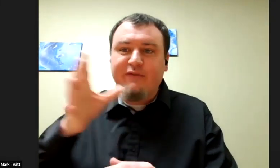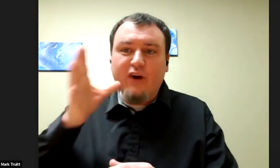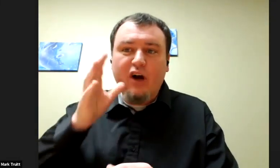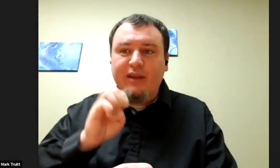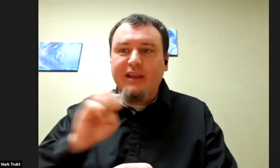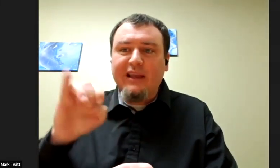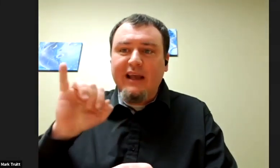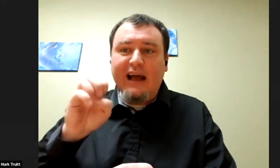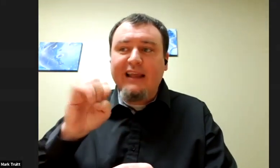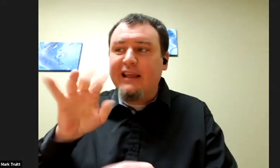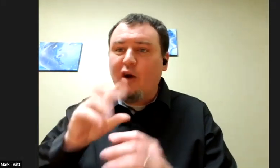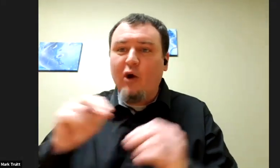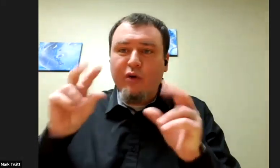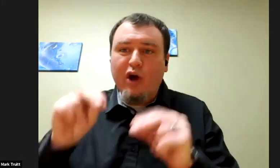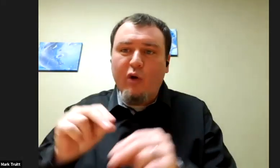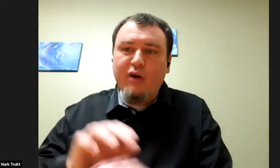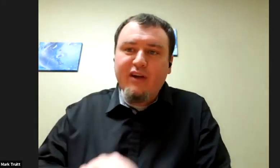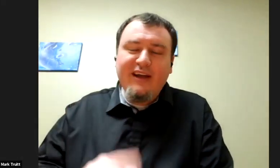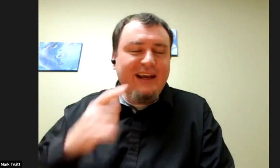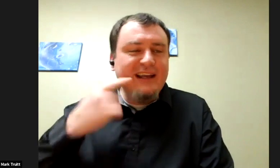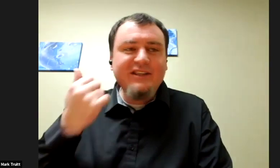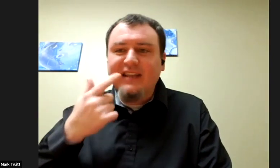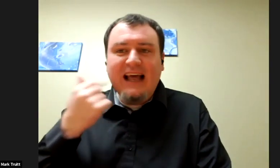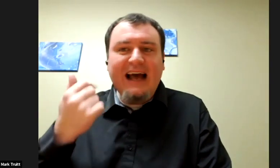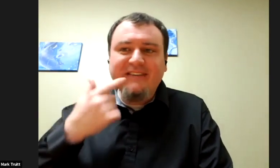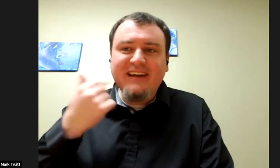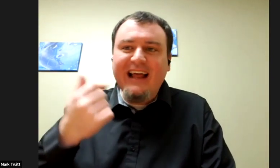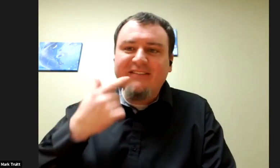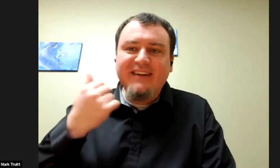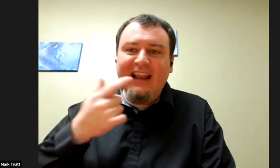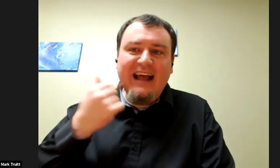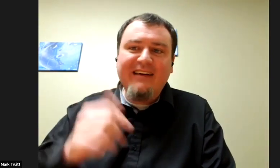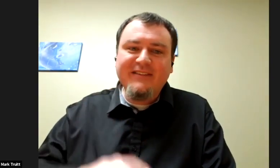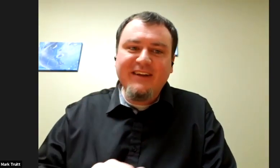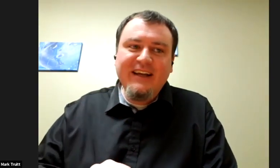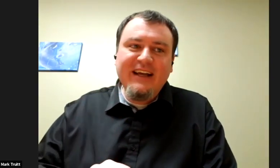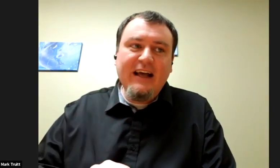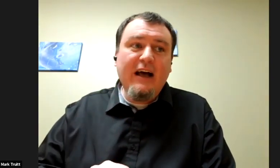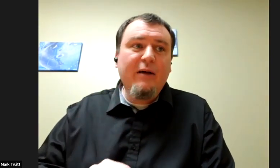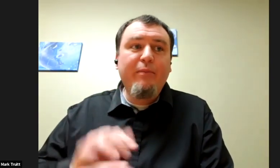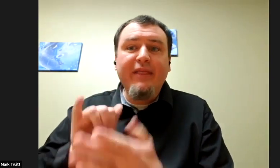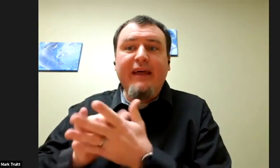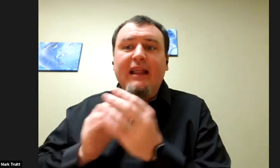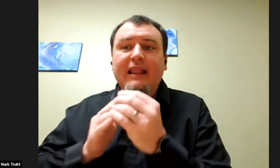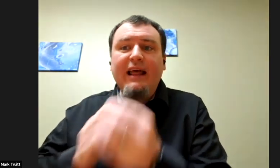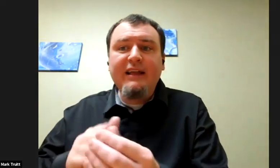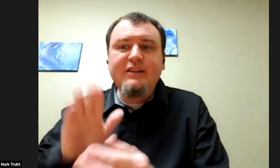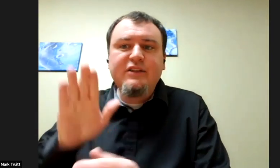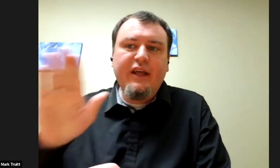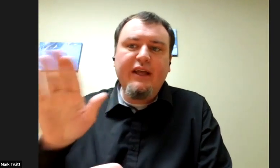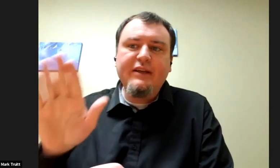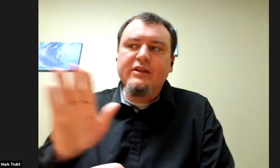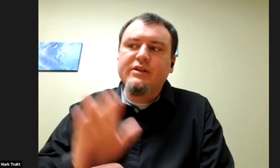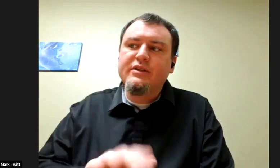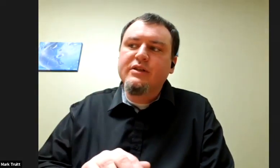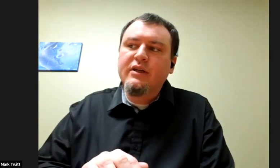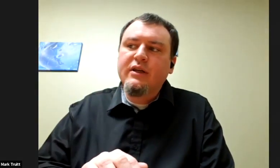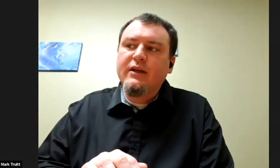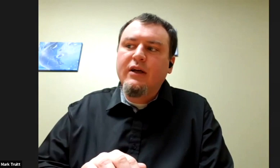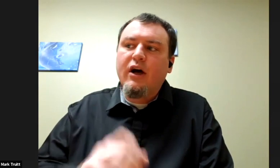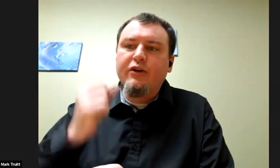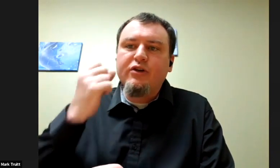Lost His Farm, E-I-E-O, no. And he just laughed and laughed and laughed. But that led to